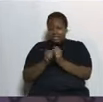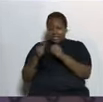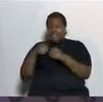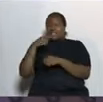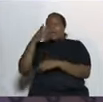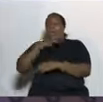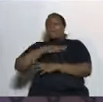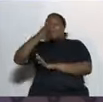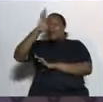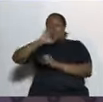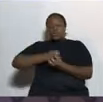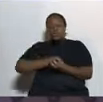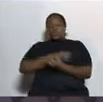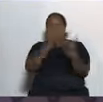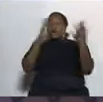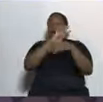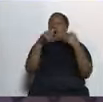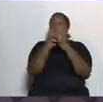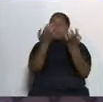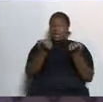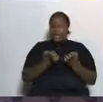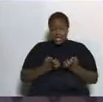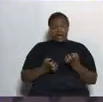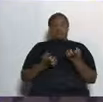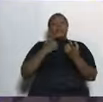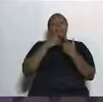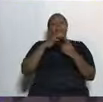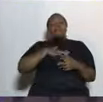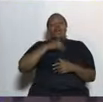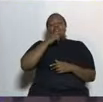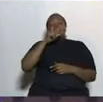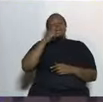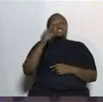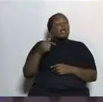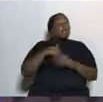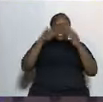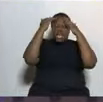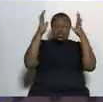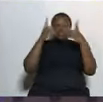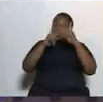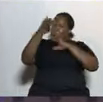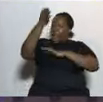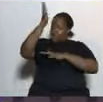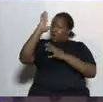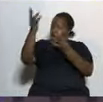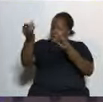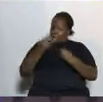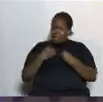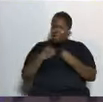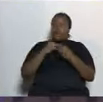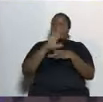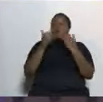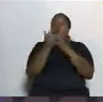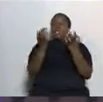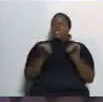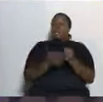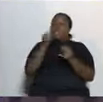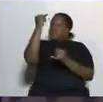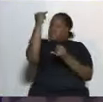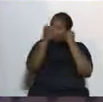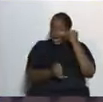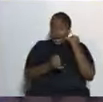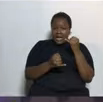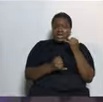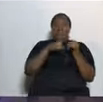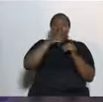said, I don't know how God's going to do it, but I trust God. I trust God. He's going to supply our needs. Finally, my father went from factory